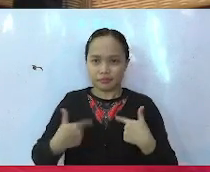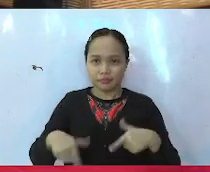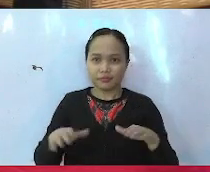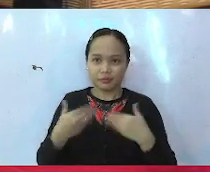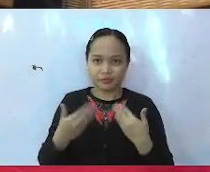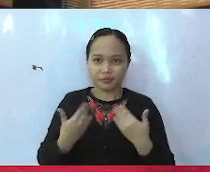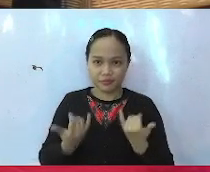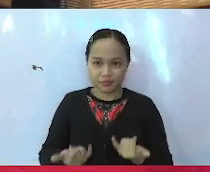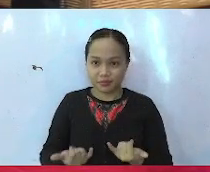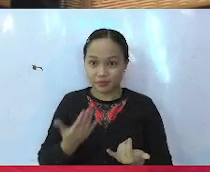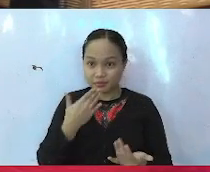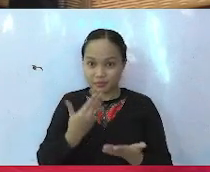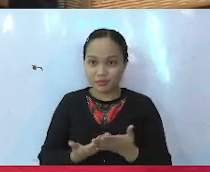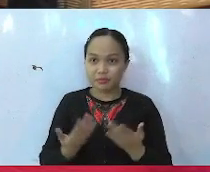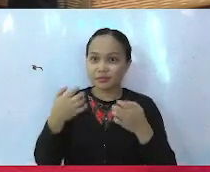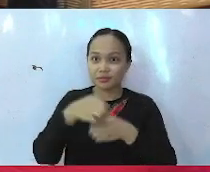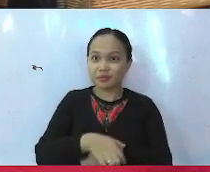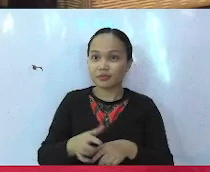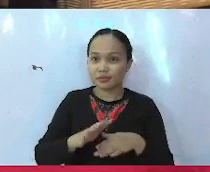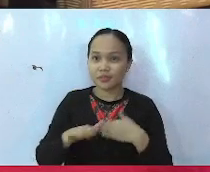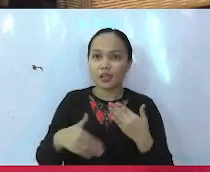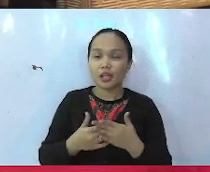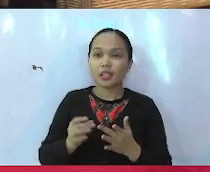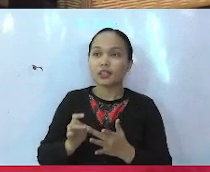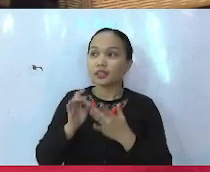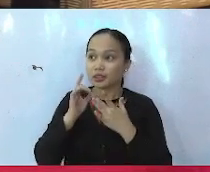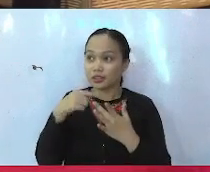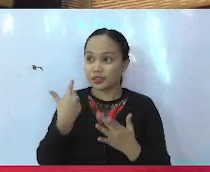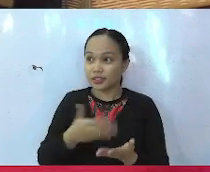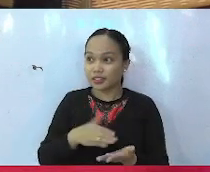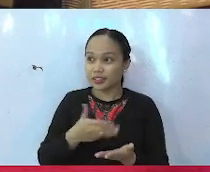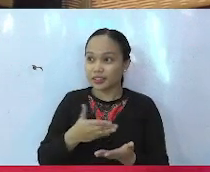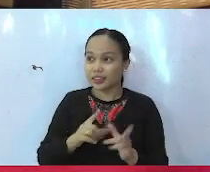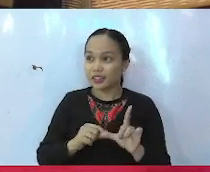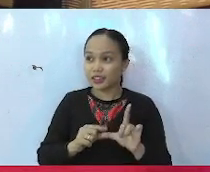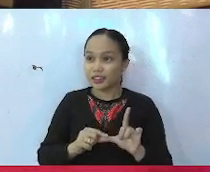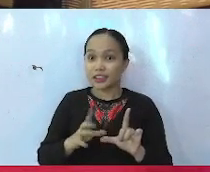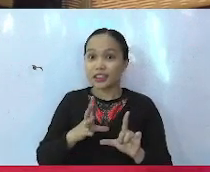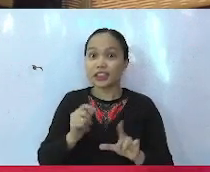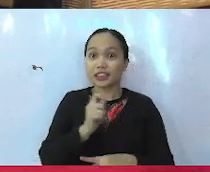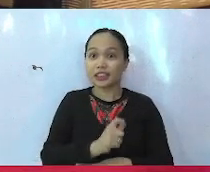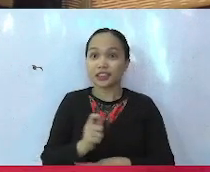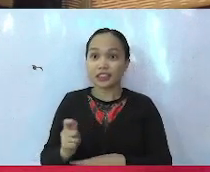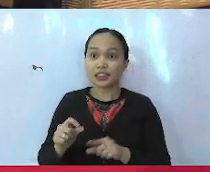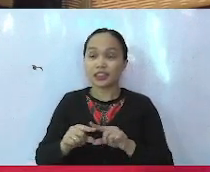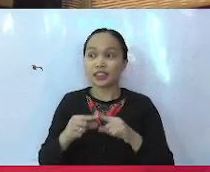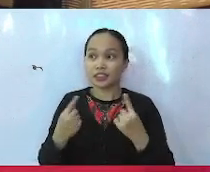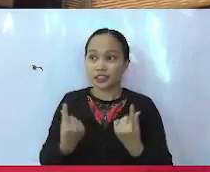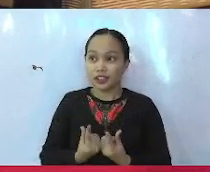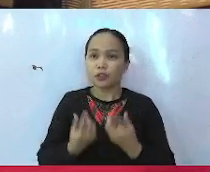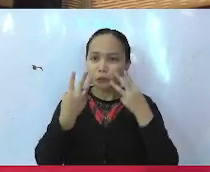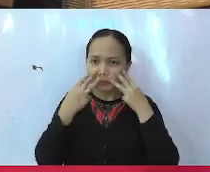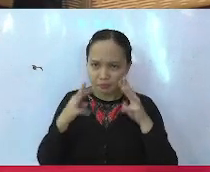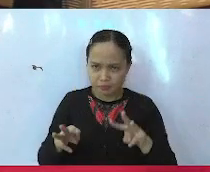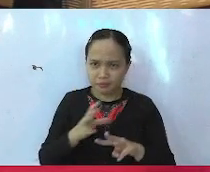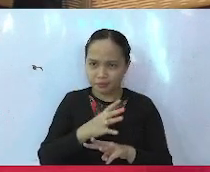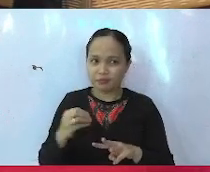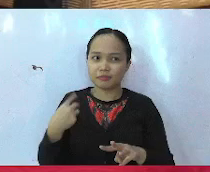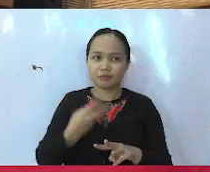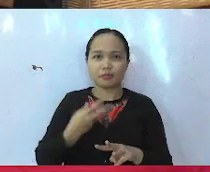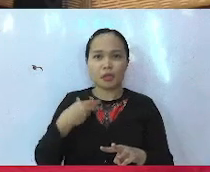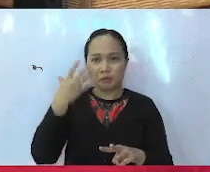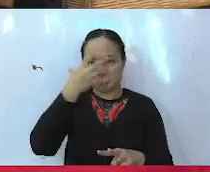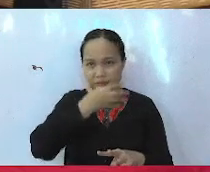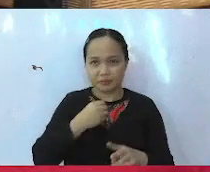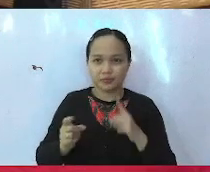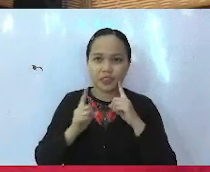Amen, Sir Dominic. Good evening po sa inyo lahat, lalo sa mga sinirang ko ng link, young people. Trusted Timothy Senpags, manood kayo ang maganda pag-uusapan natin